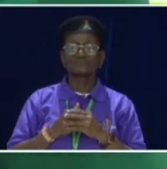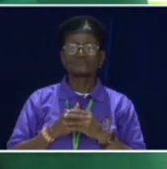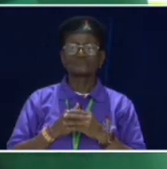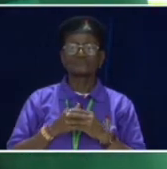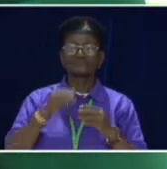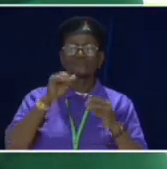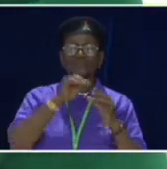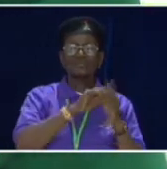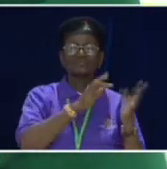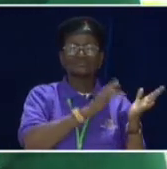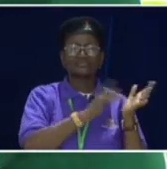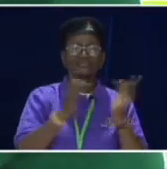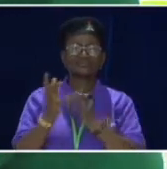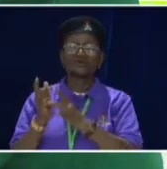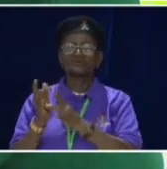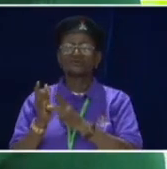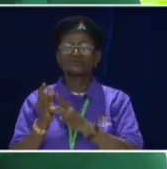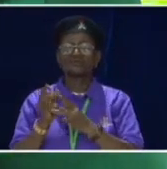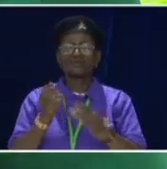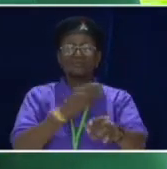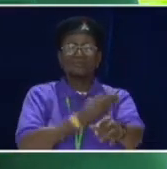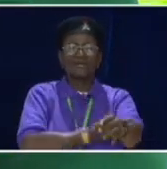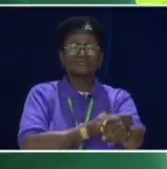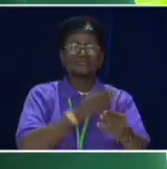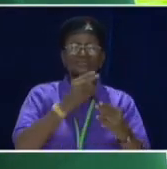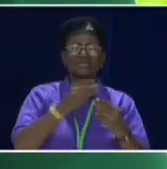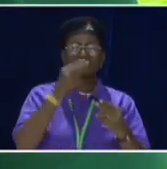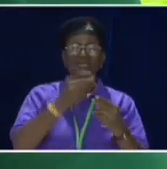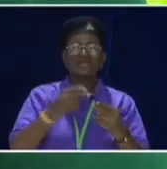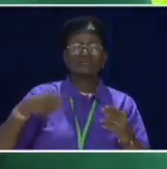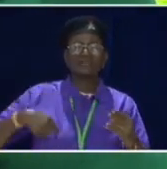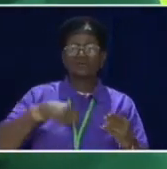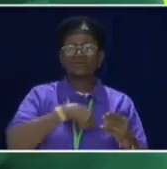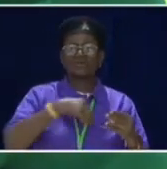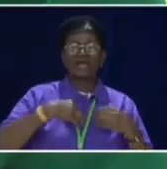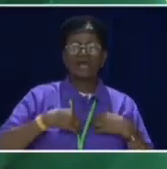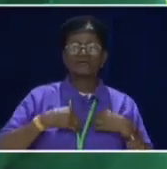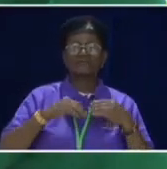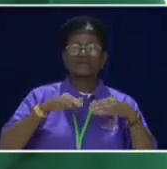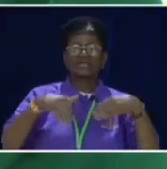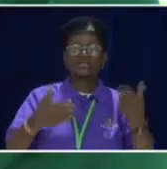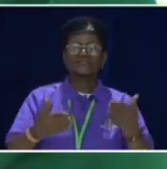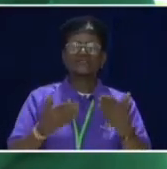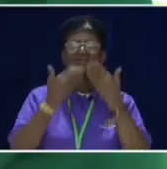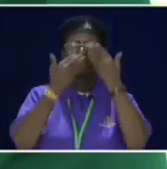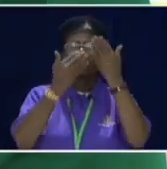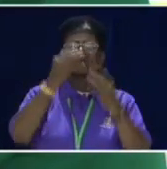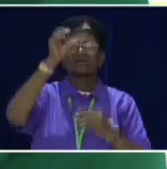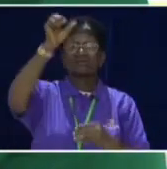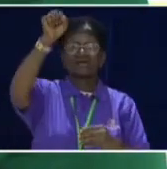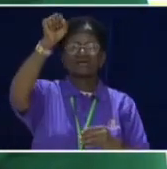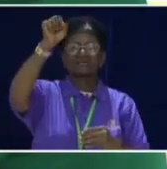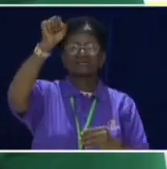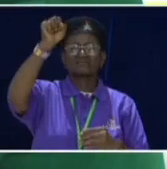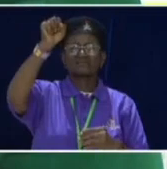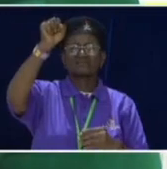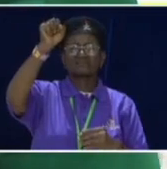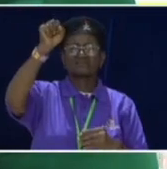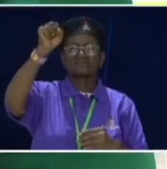In Jesus' mighty name, we have given thanks. Ni oruko nla Jesu ni